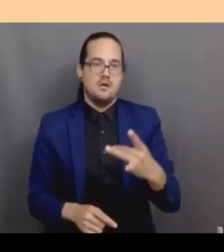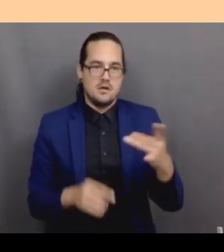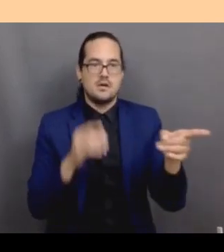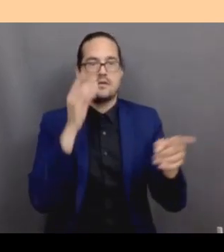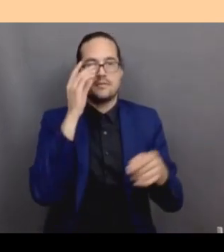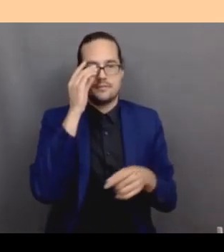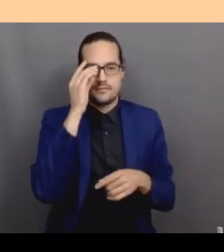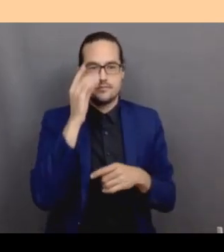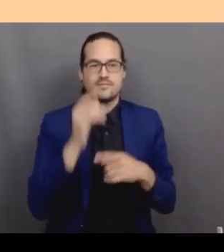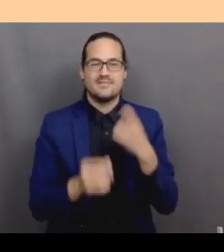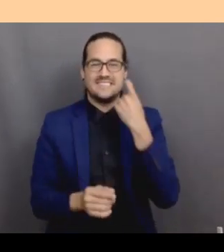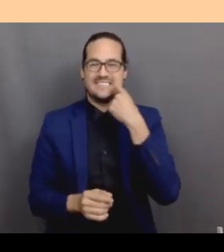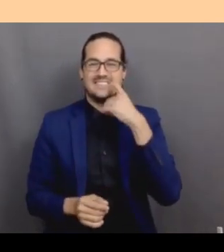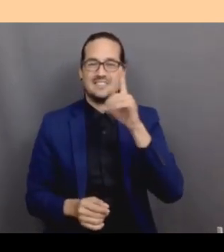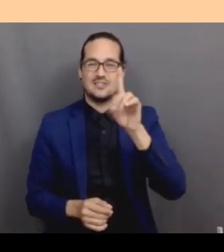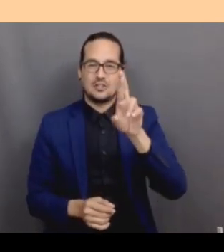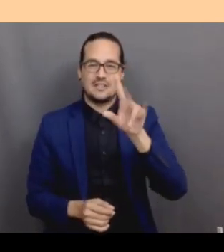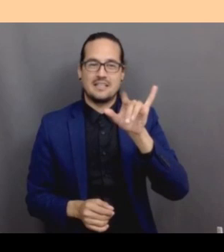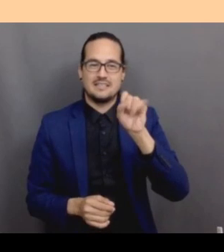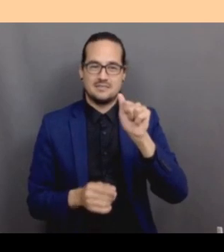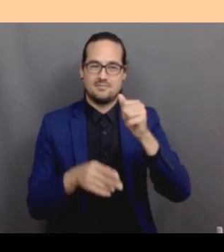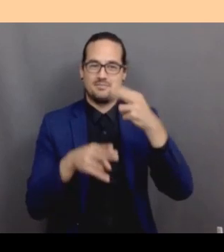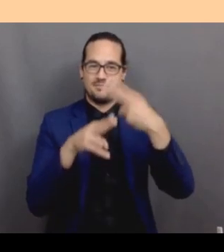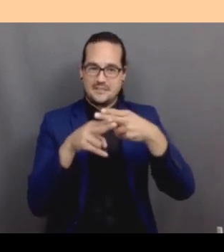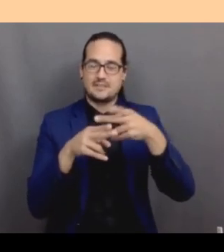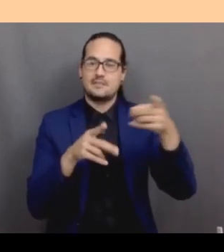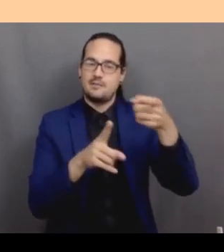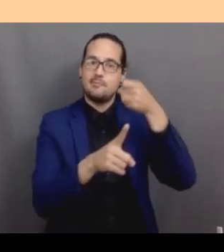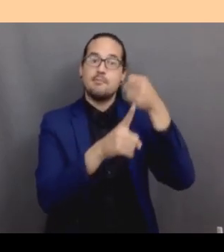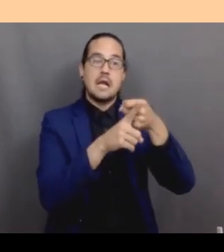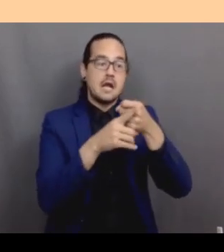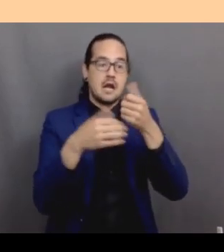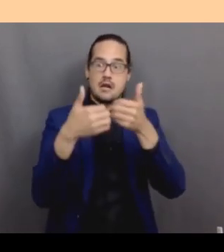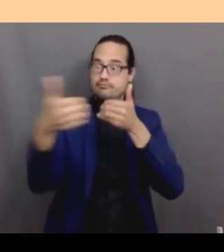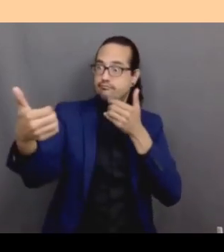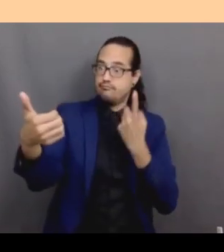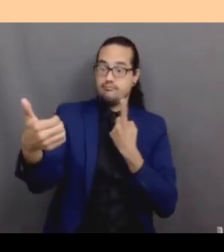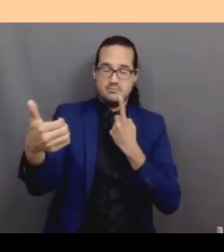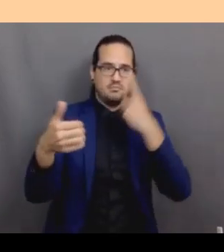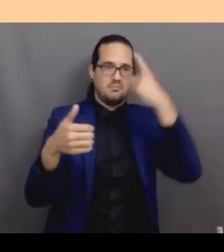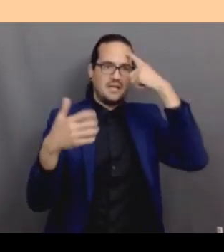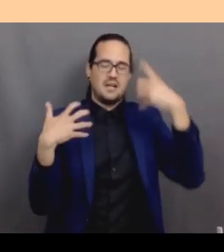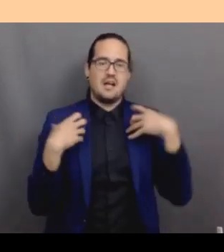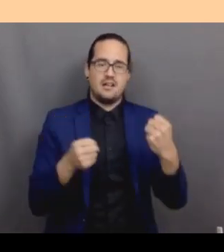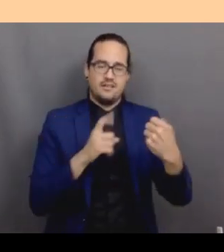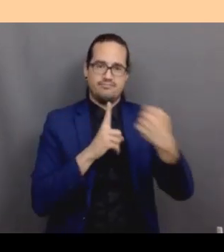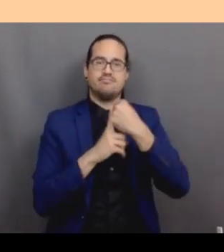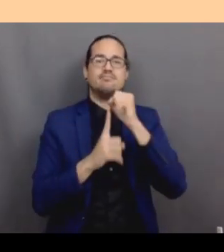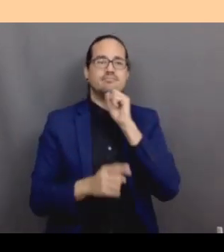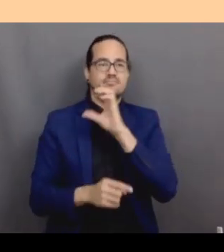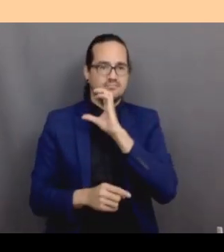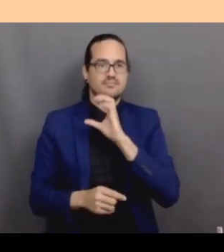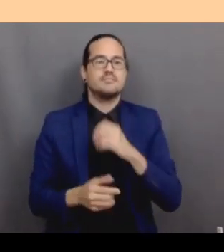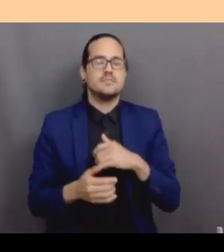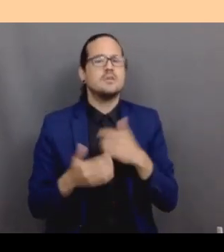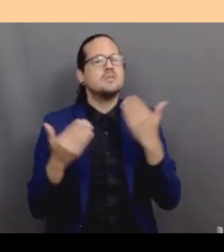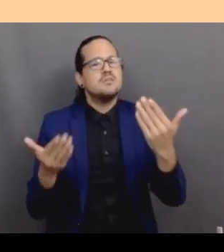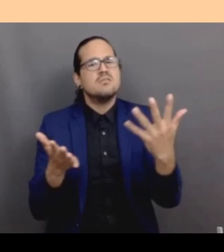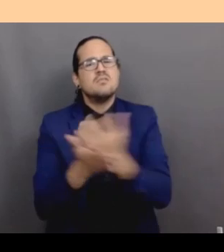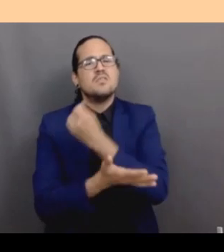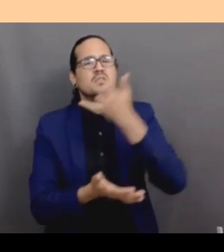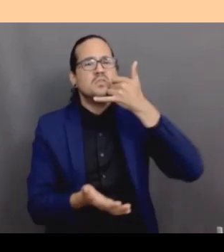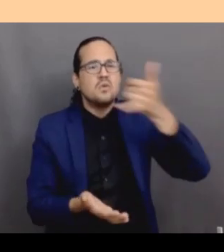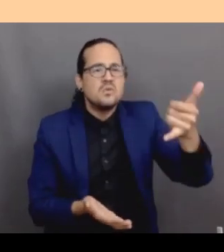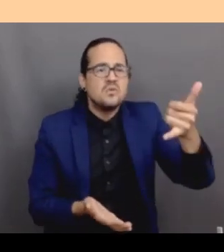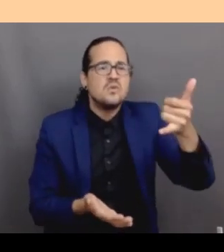really important. So those opportunities to just make a phone call, if you know, if you have relatives or